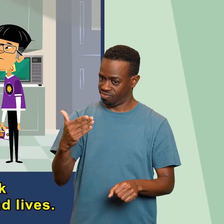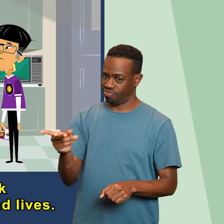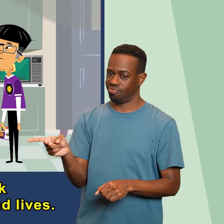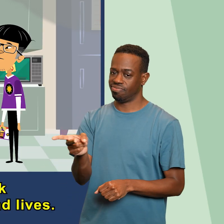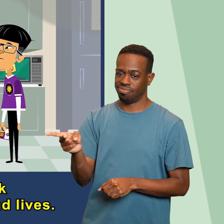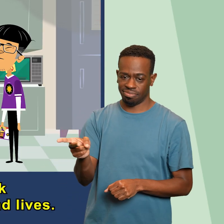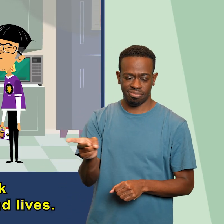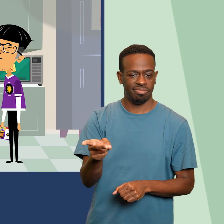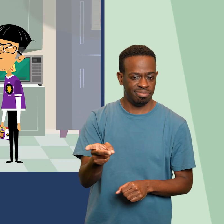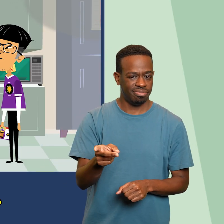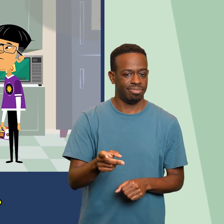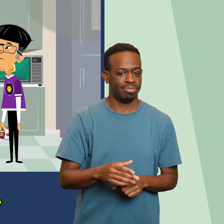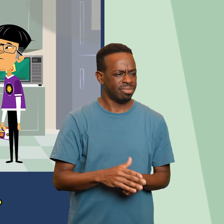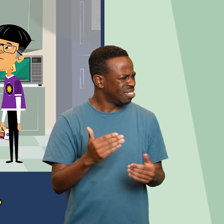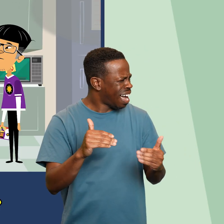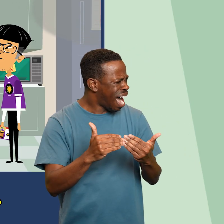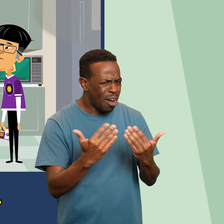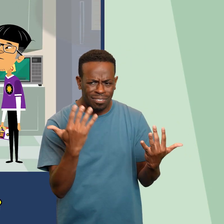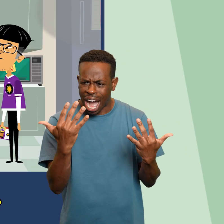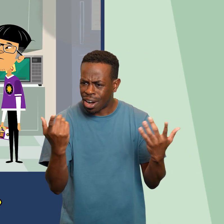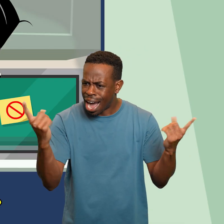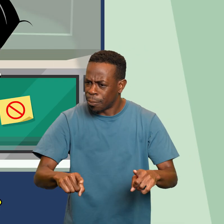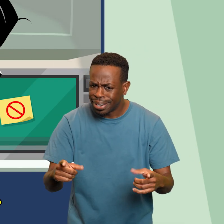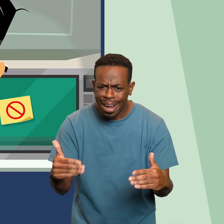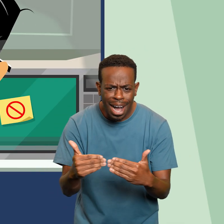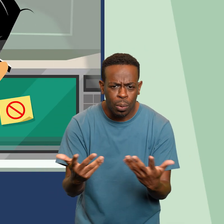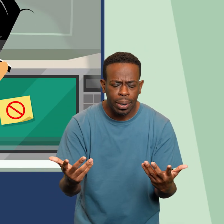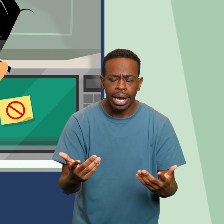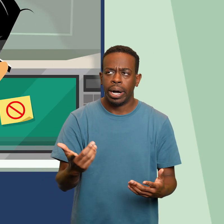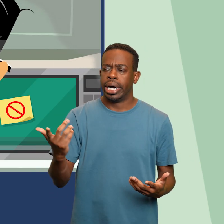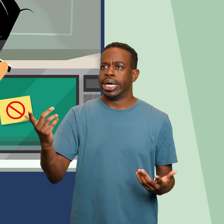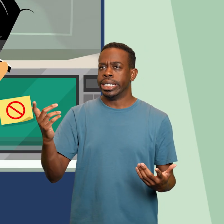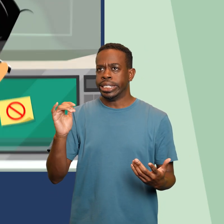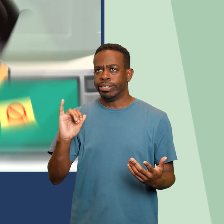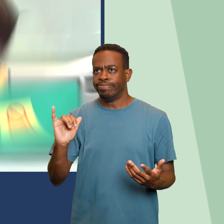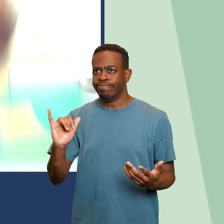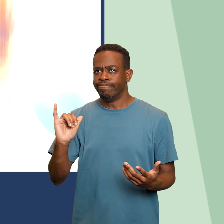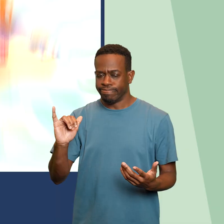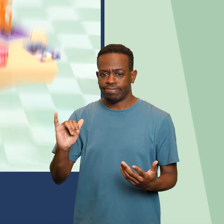homes and lives. How did the fire start? Well,